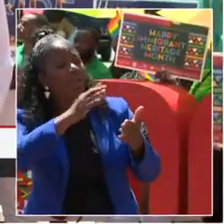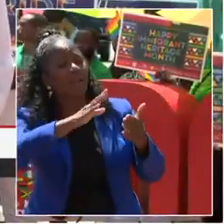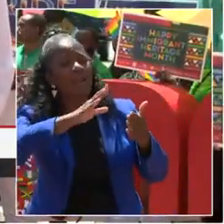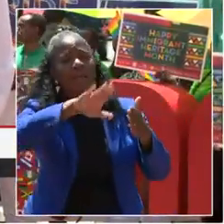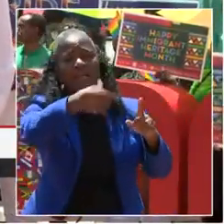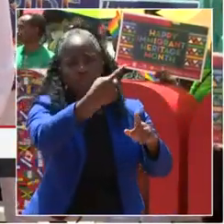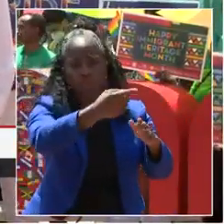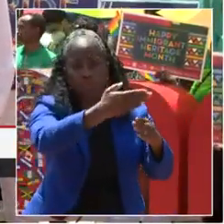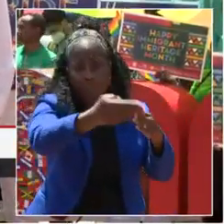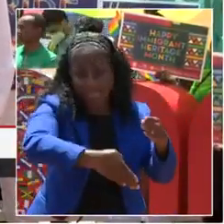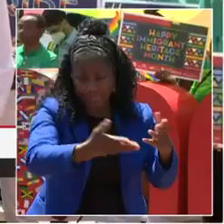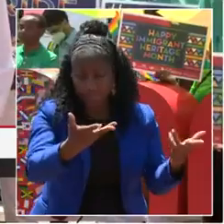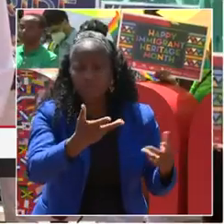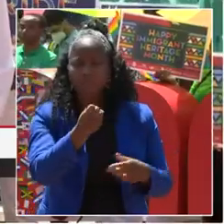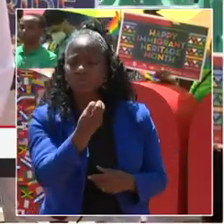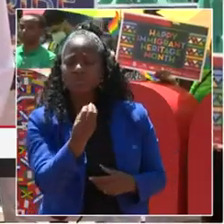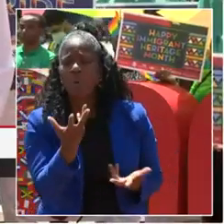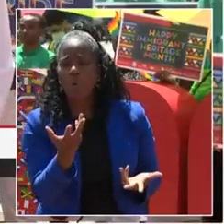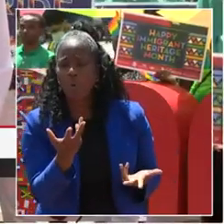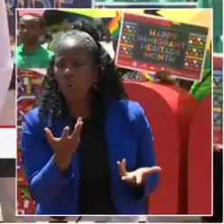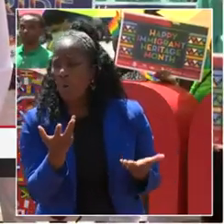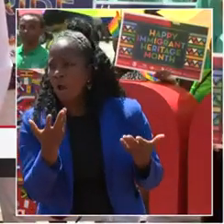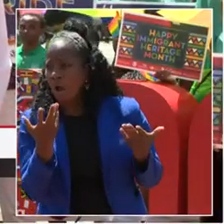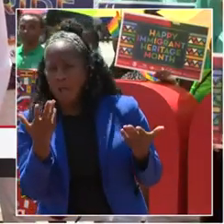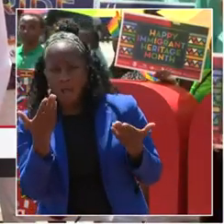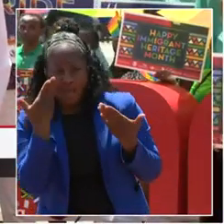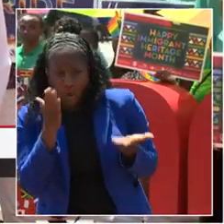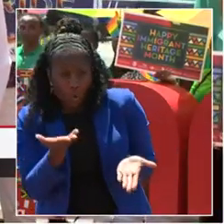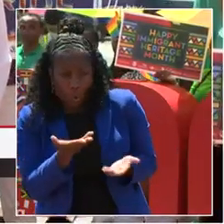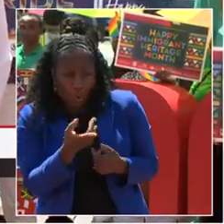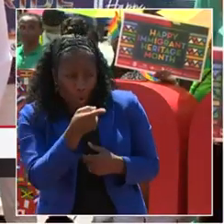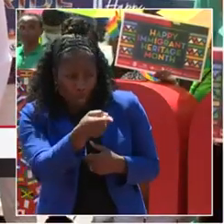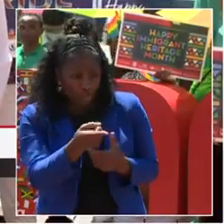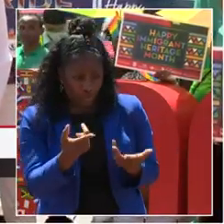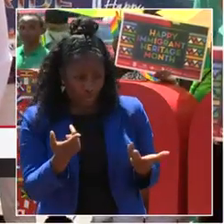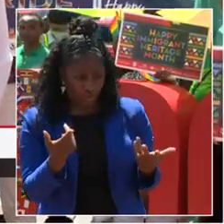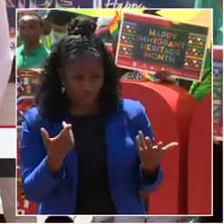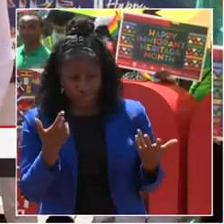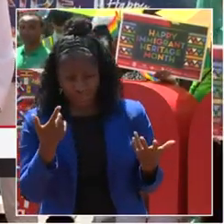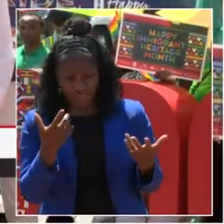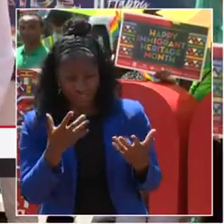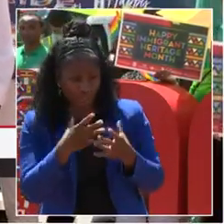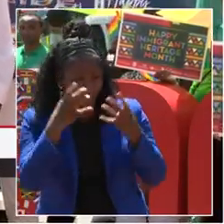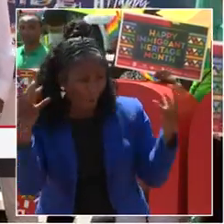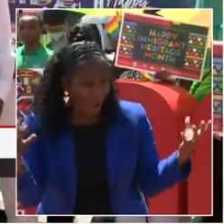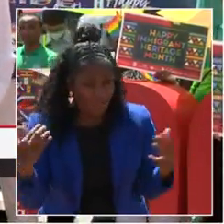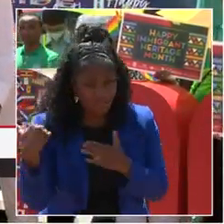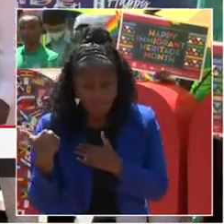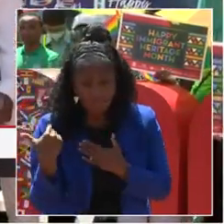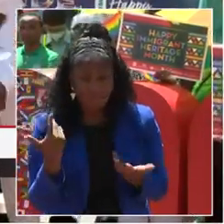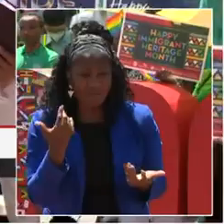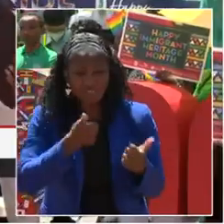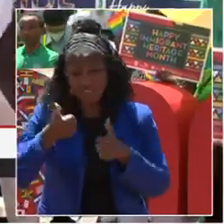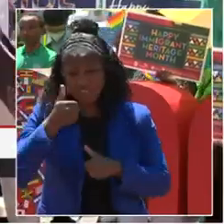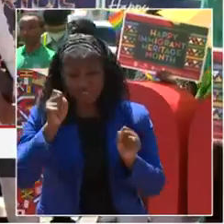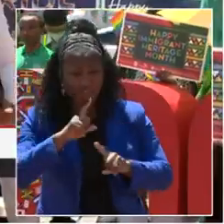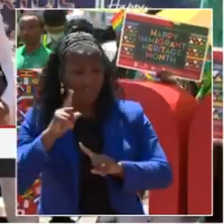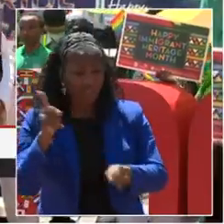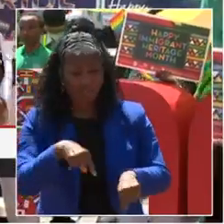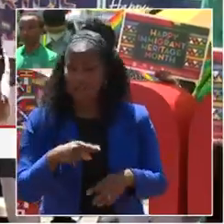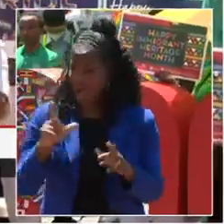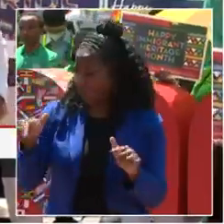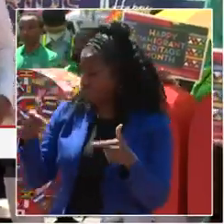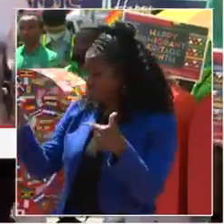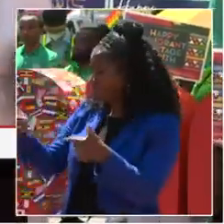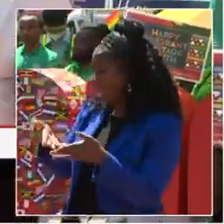Yes. I don't know. Are you stretched too thin? I don't know if the chief could answer this, but obviously you're going to Sure. have a lot of... I'll ask the